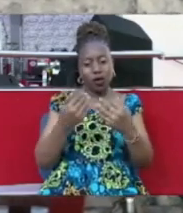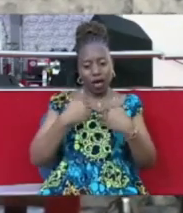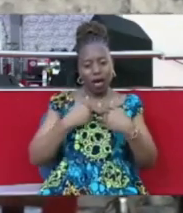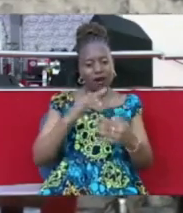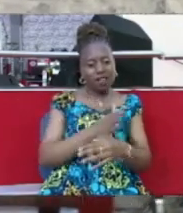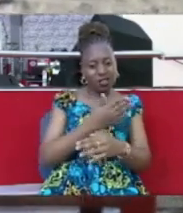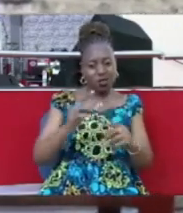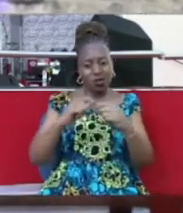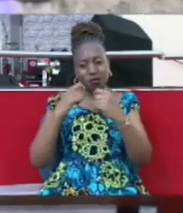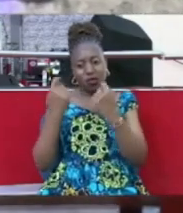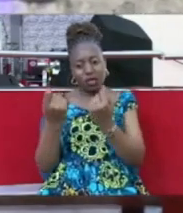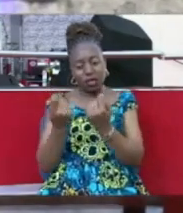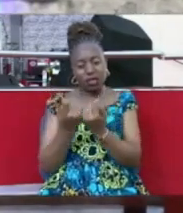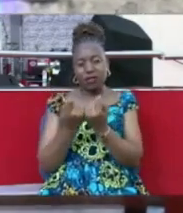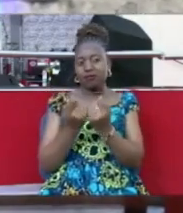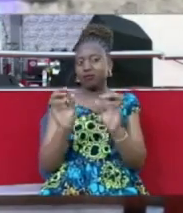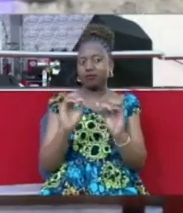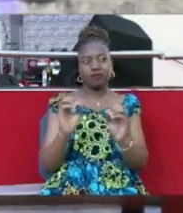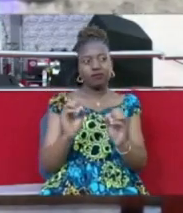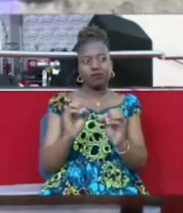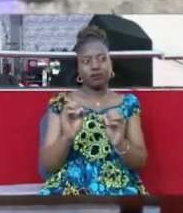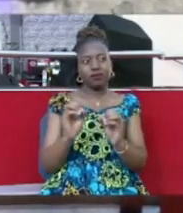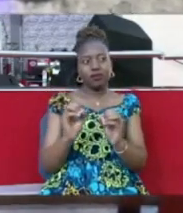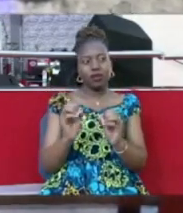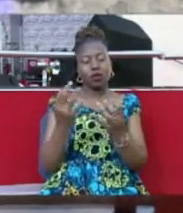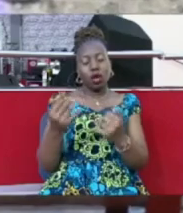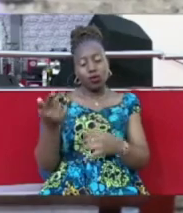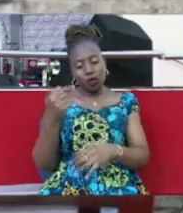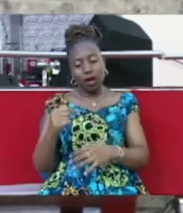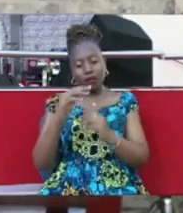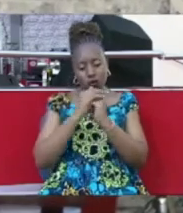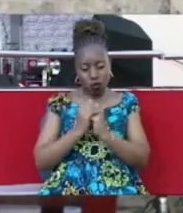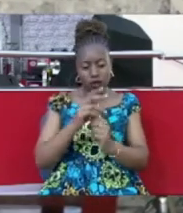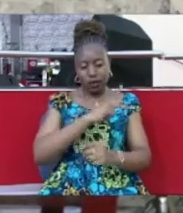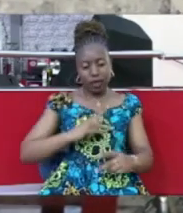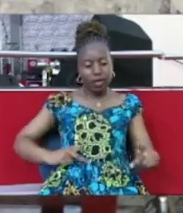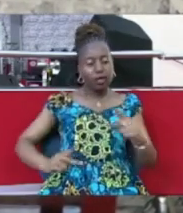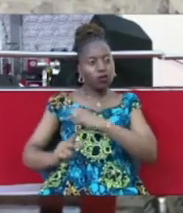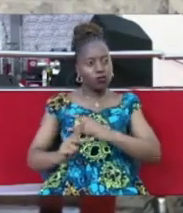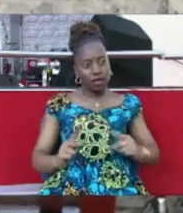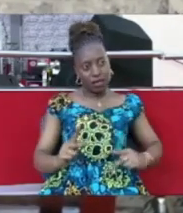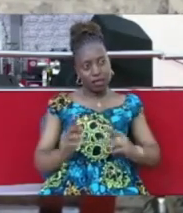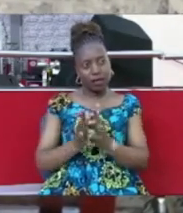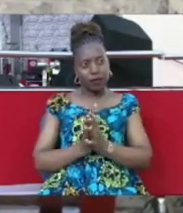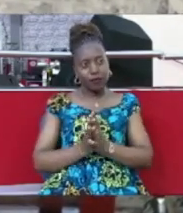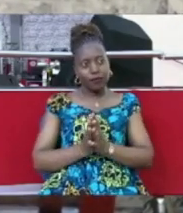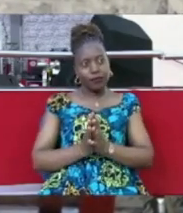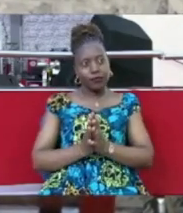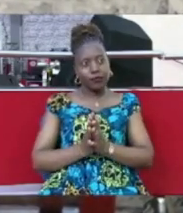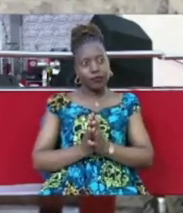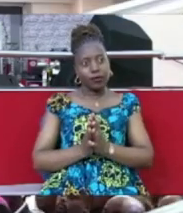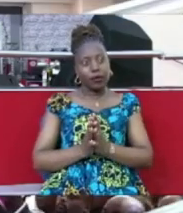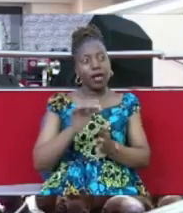and worship the King of Kings. Kama kulikuwa kuna wimbo wa mapana nilikuwa tayari na bubujika na sifa ndani ya moyo wangu na ningeweza kuabudu tu. That